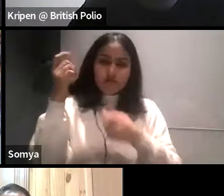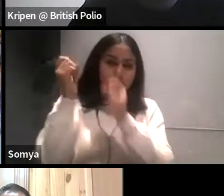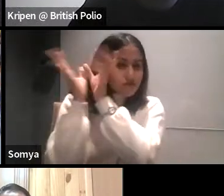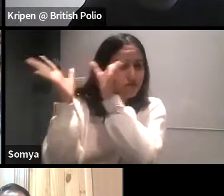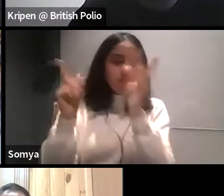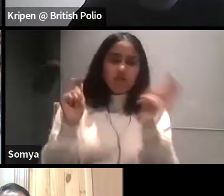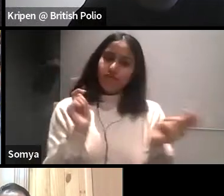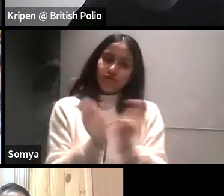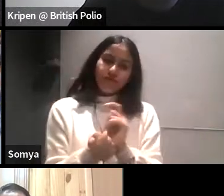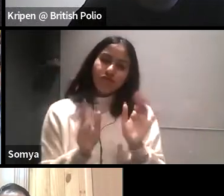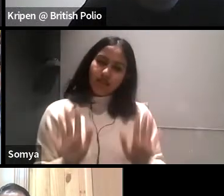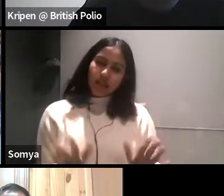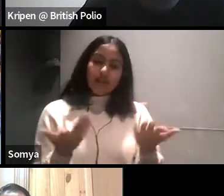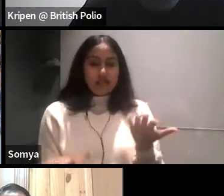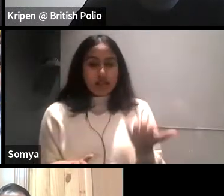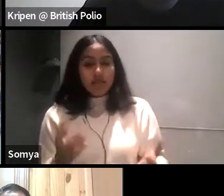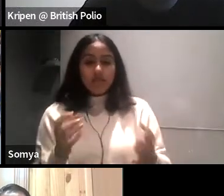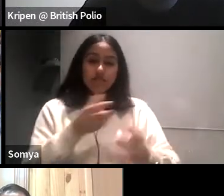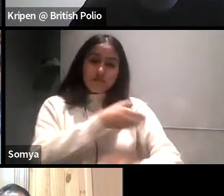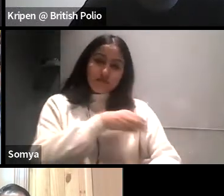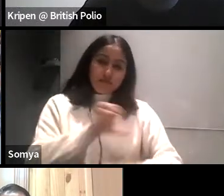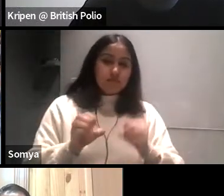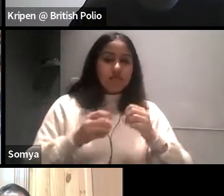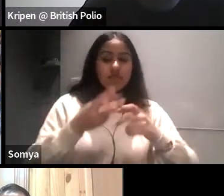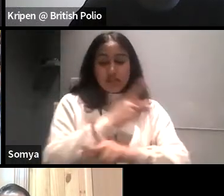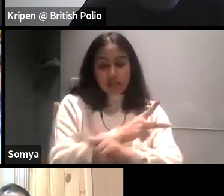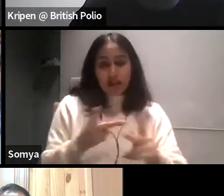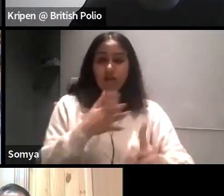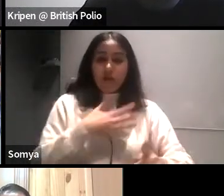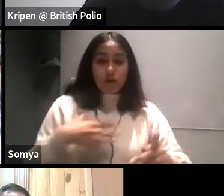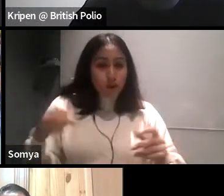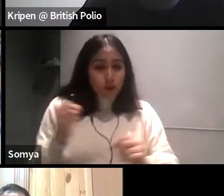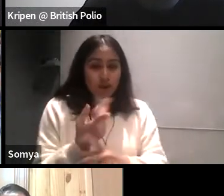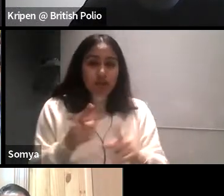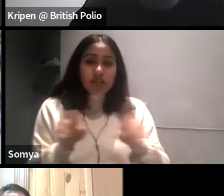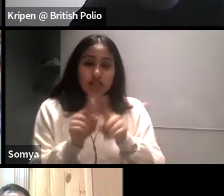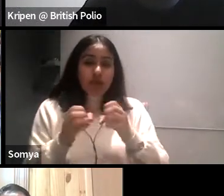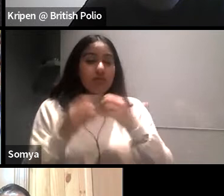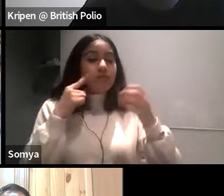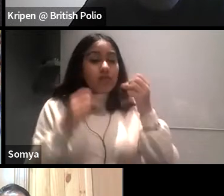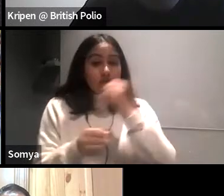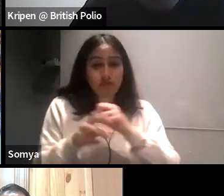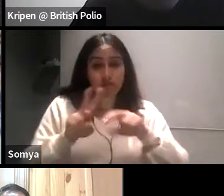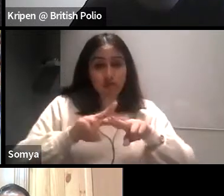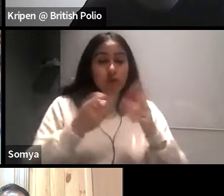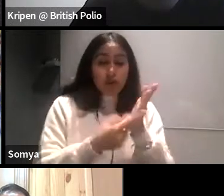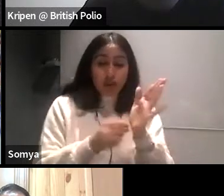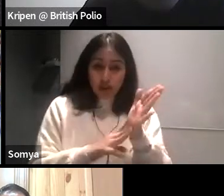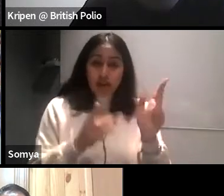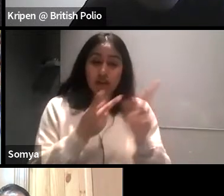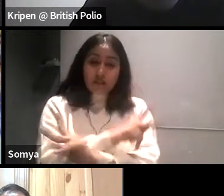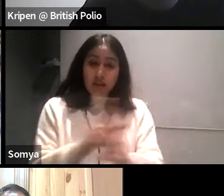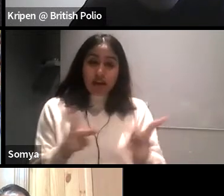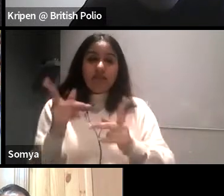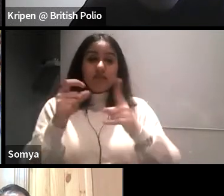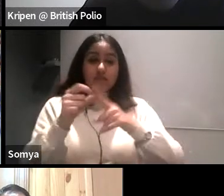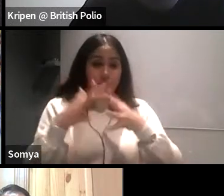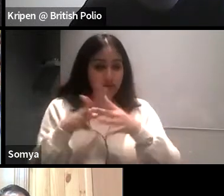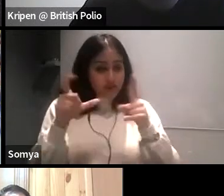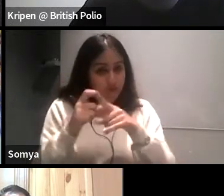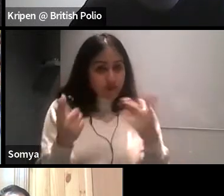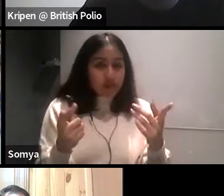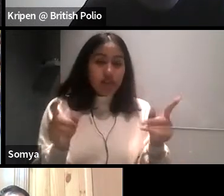changed. They are being employed by different organizations. We have seen Big Four employing the people with different abilities, getting them